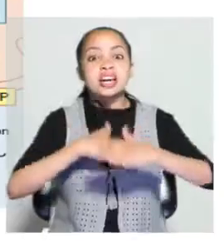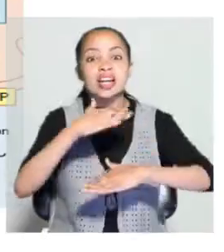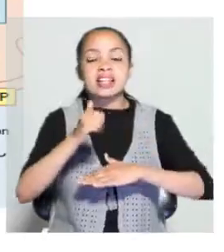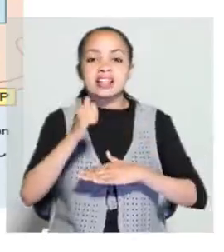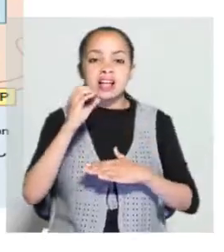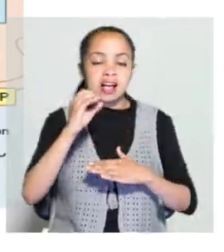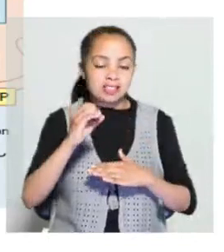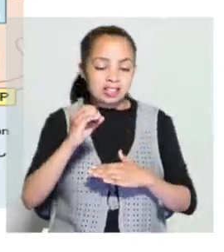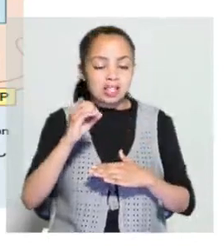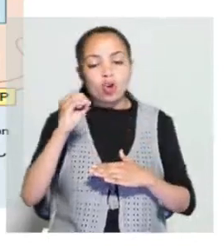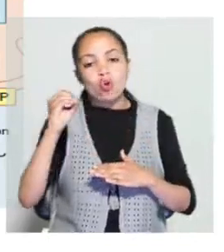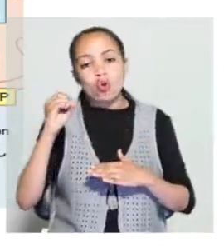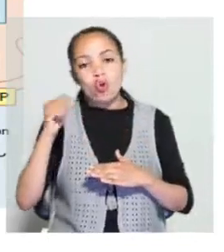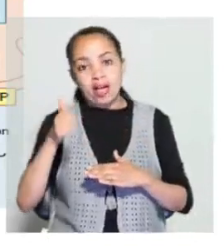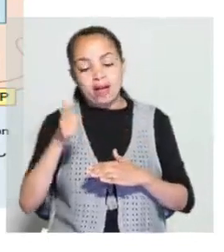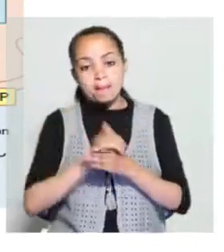acetyl-CoA.